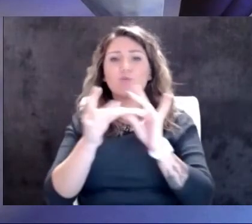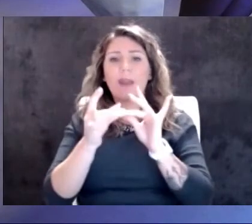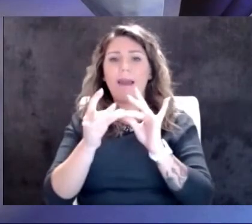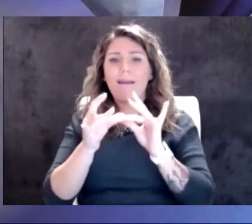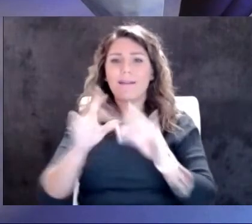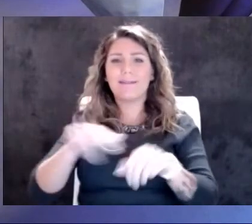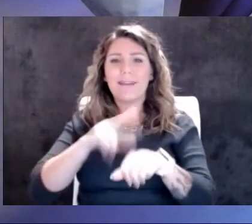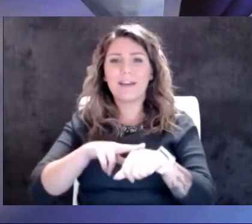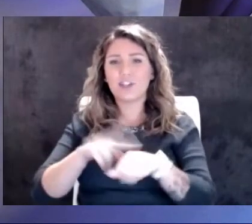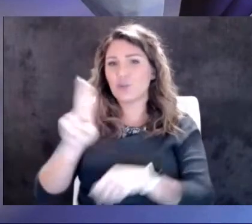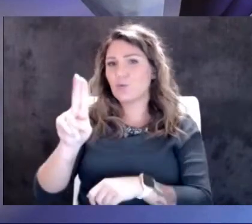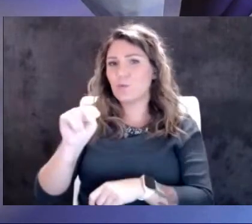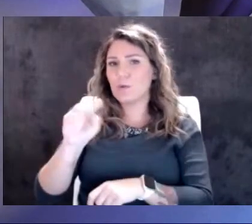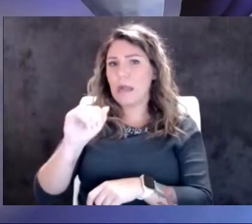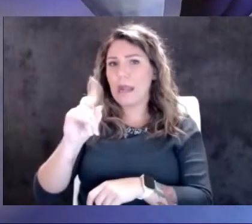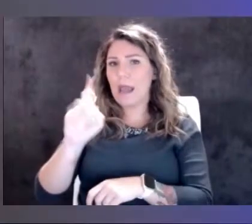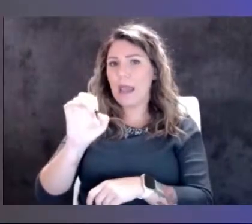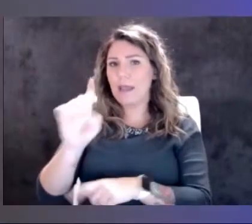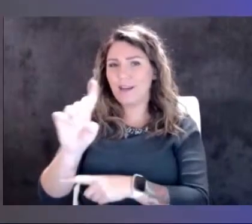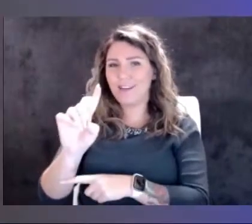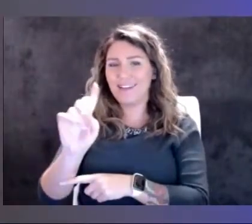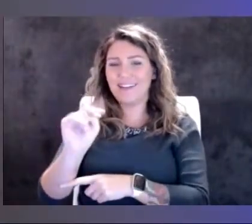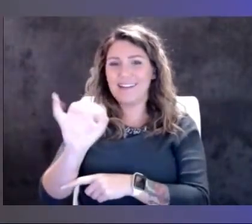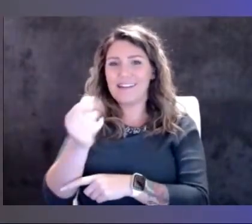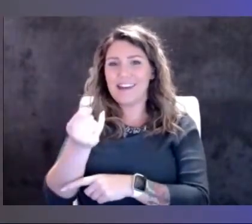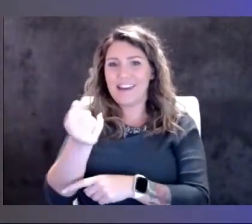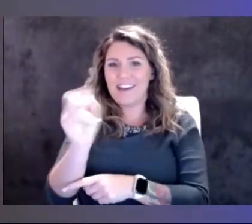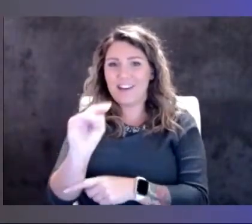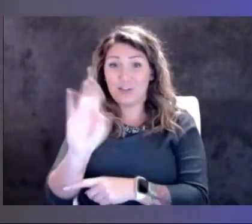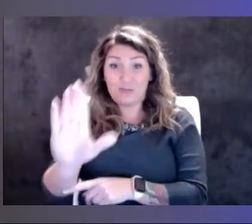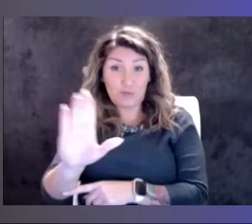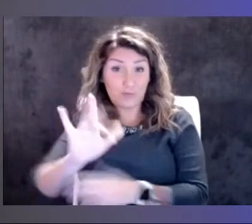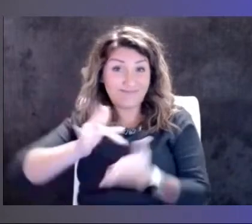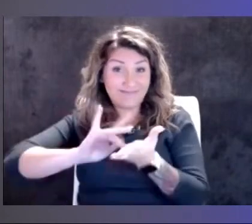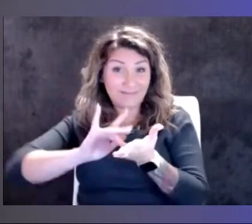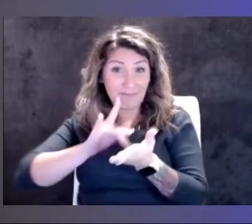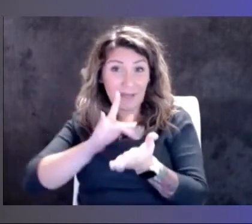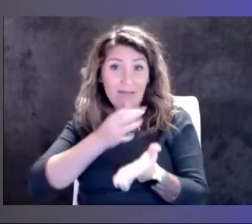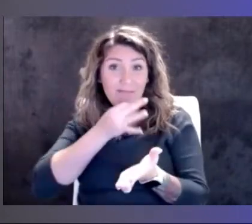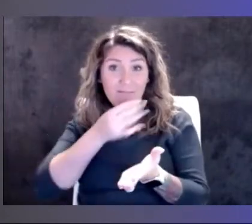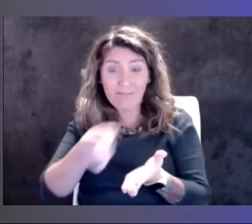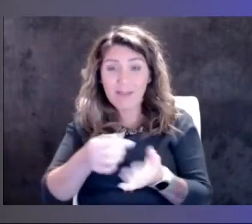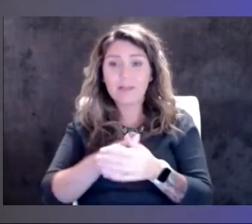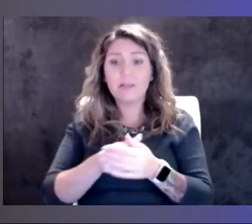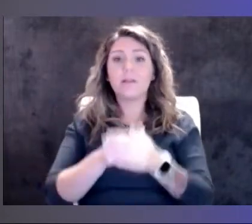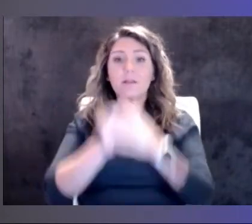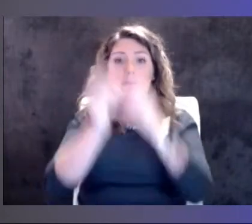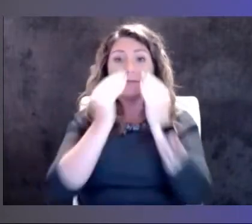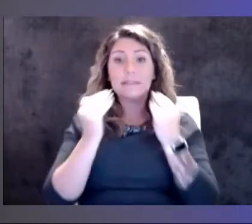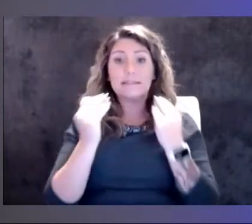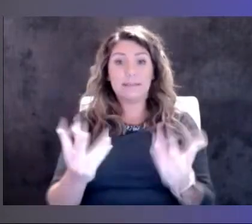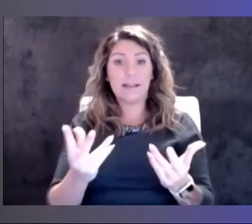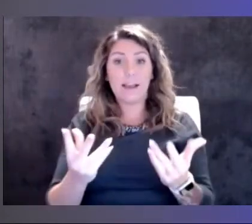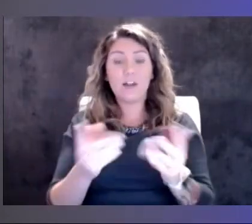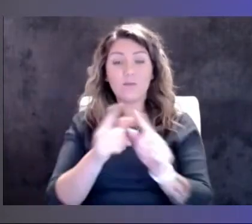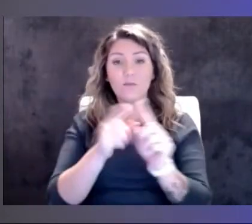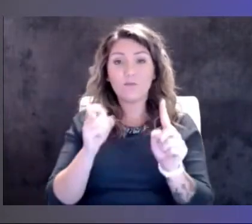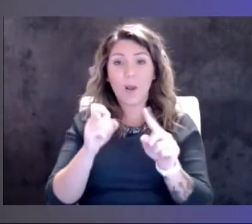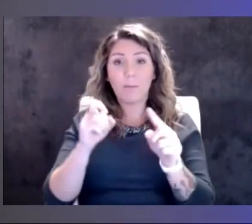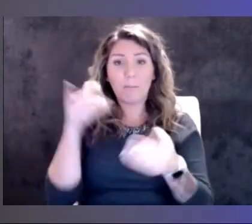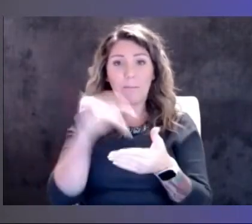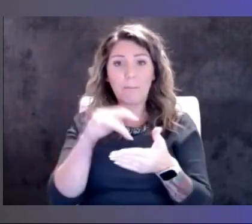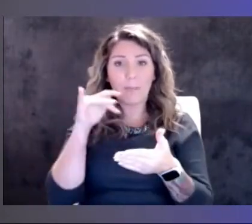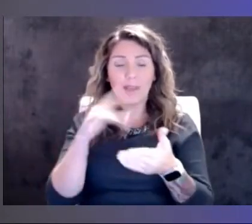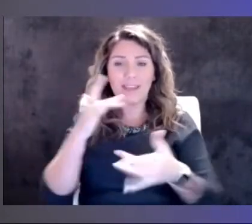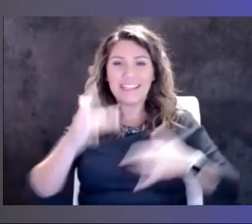about that. You're the pop health expert. Well, I think so. First of all, that the data from that trial were exciting,